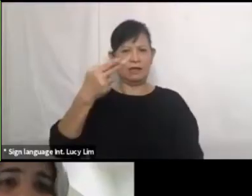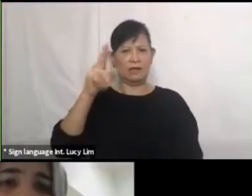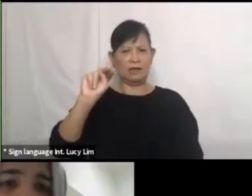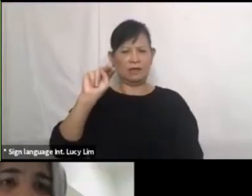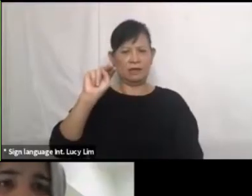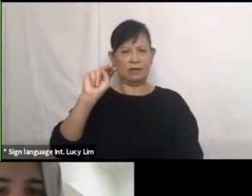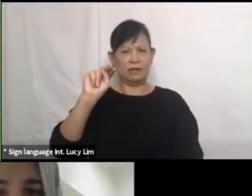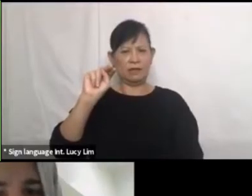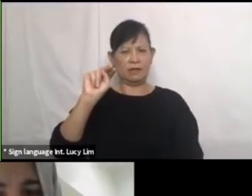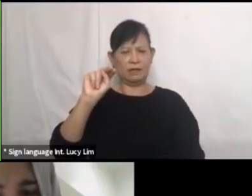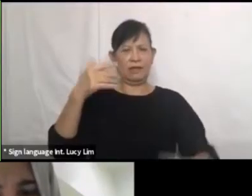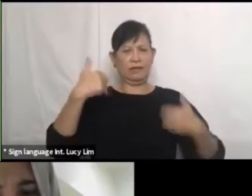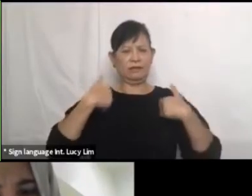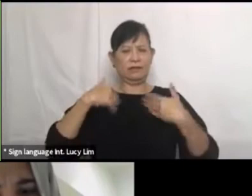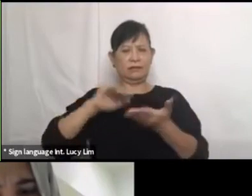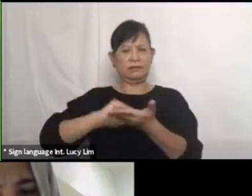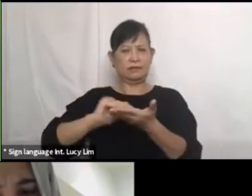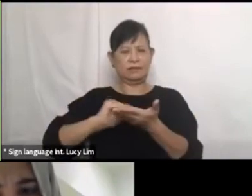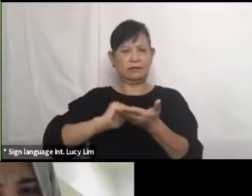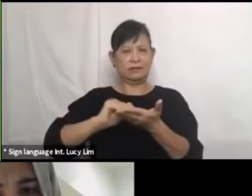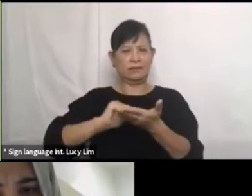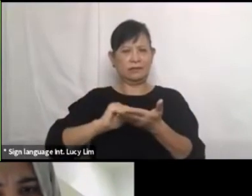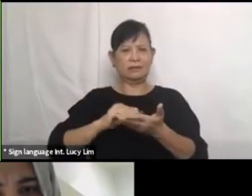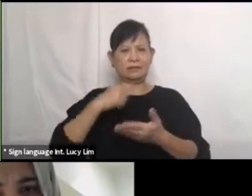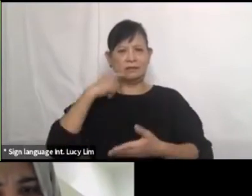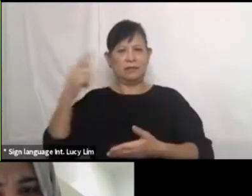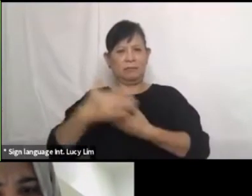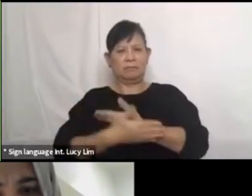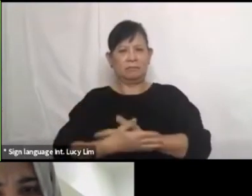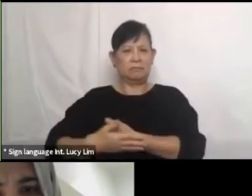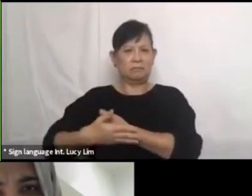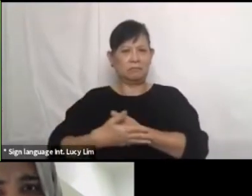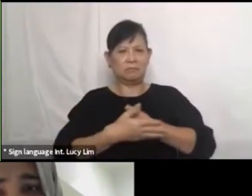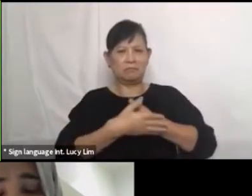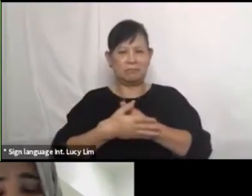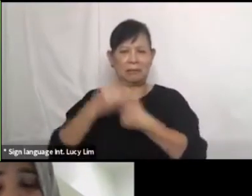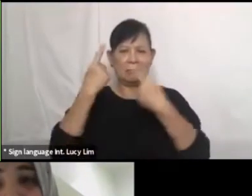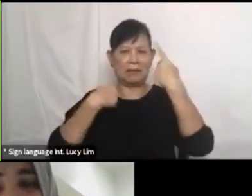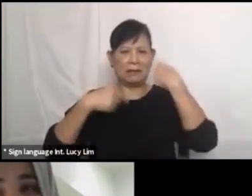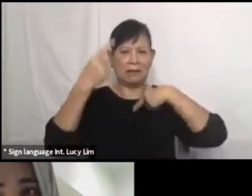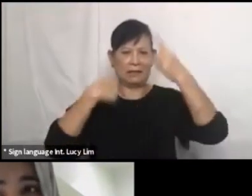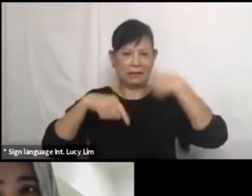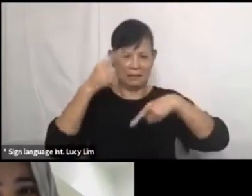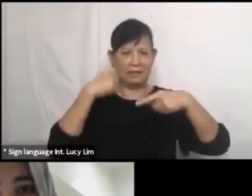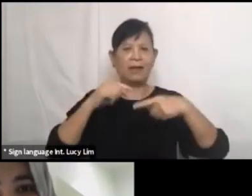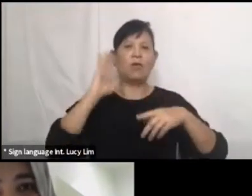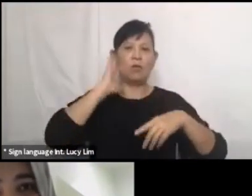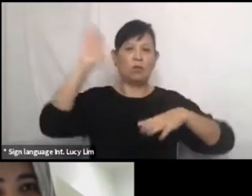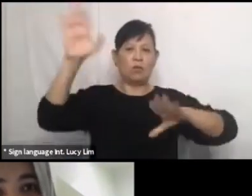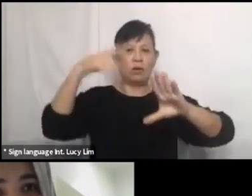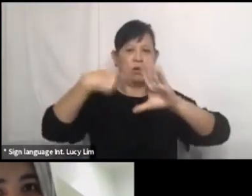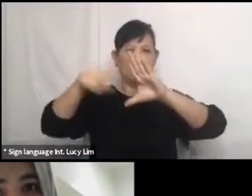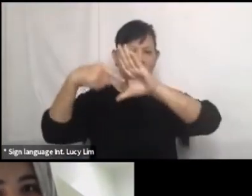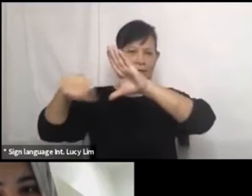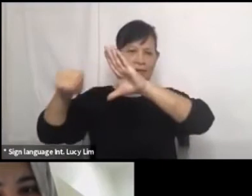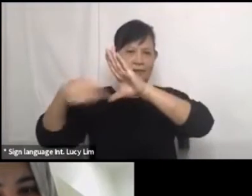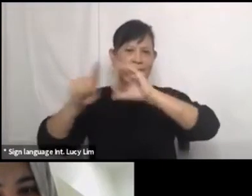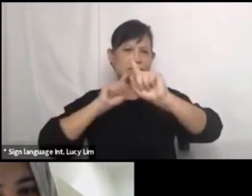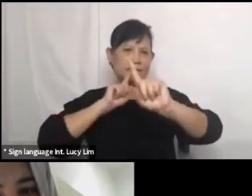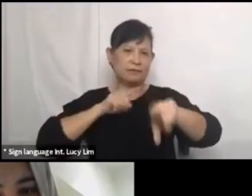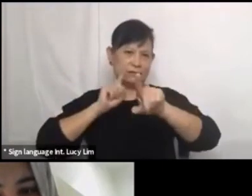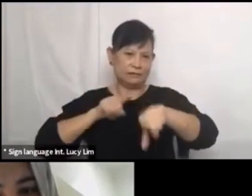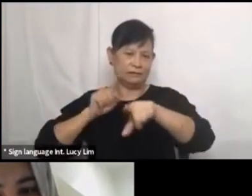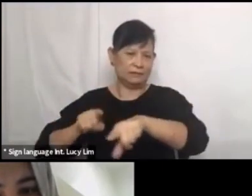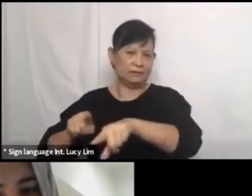has excused herself. She says her baby is crying. So she would love to answer the questions by email if there are any questions directed to